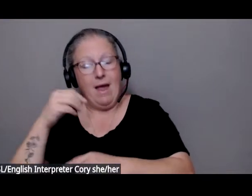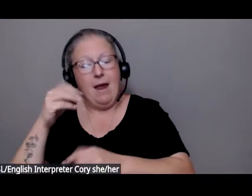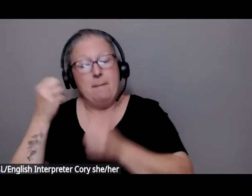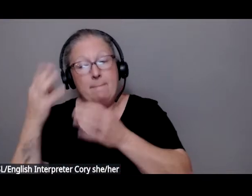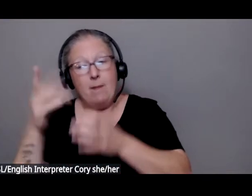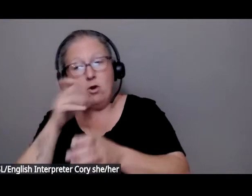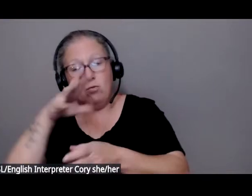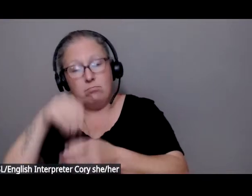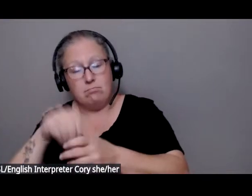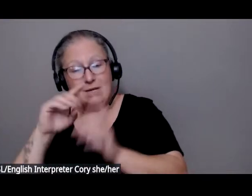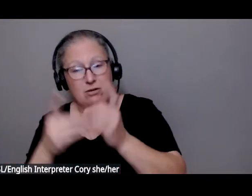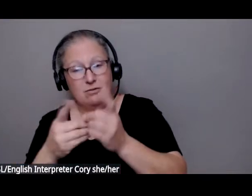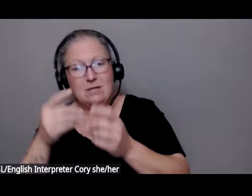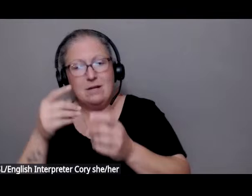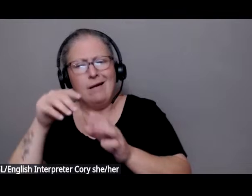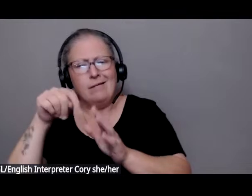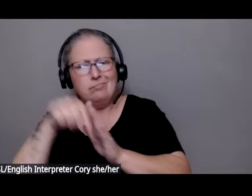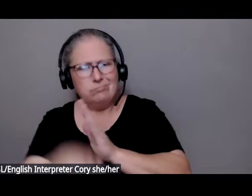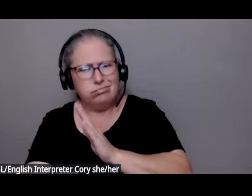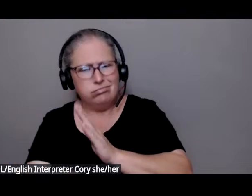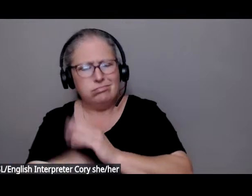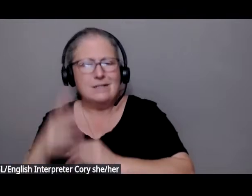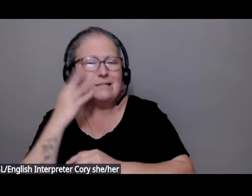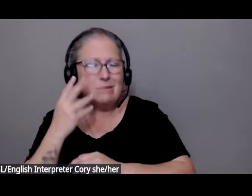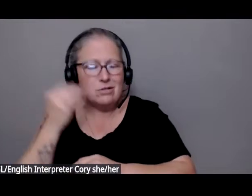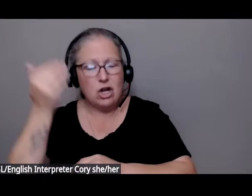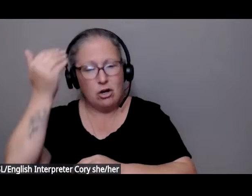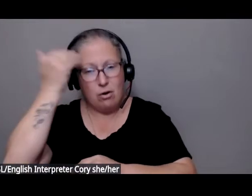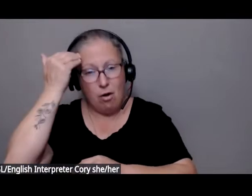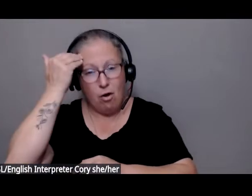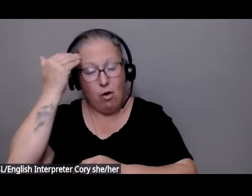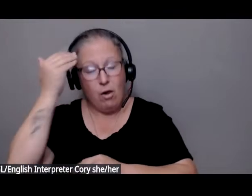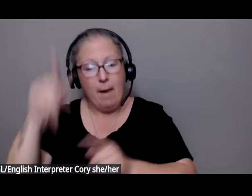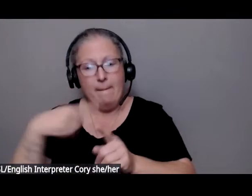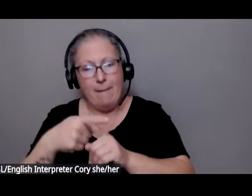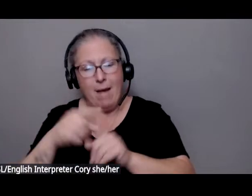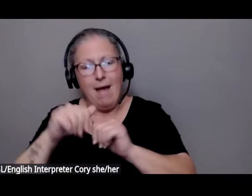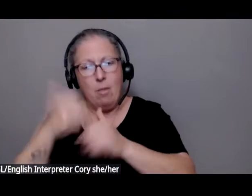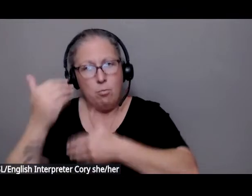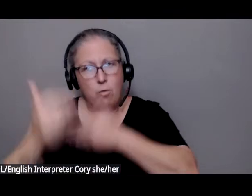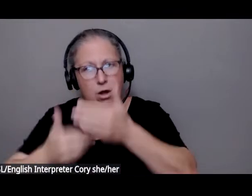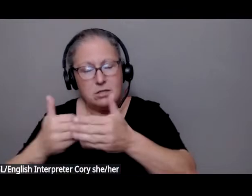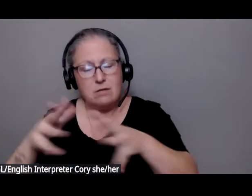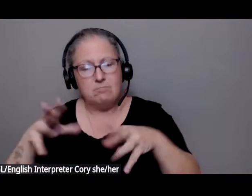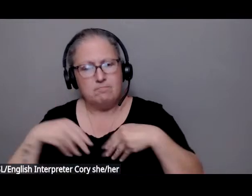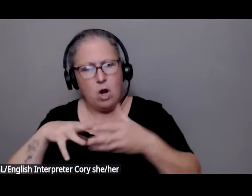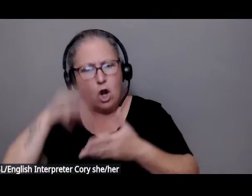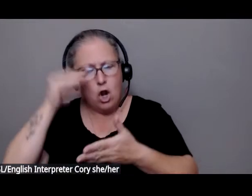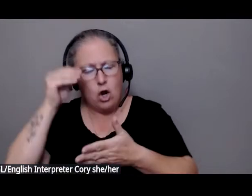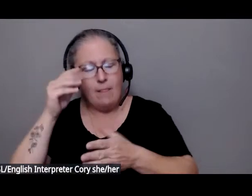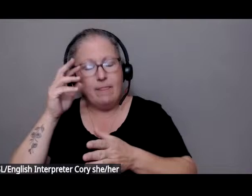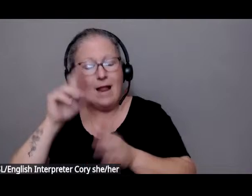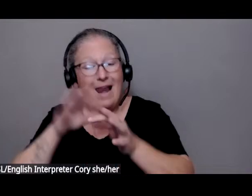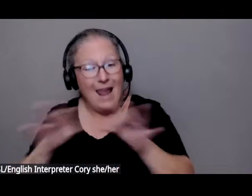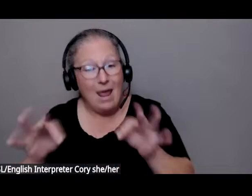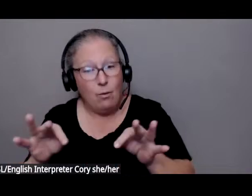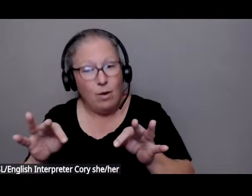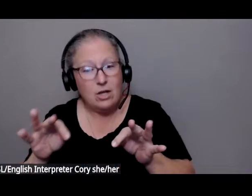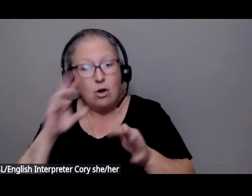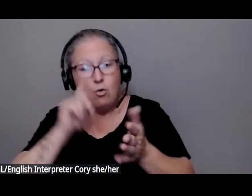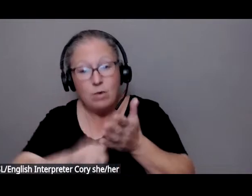deep experience and knowledge about the process of acquiring a language, the body of research, and the importance of